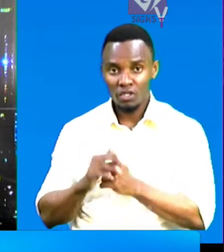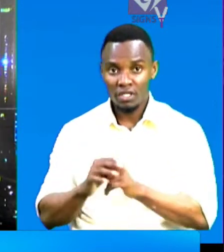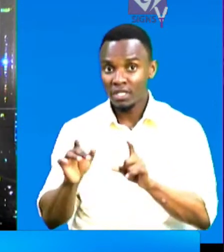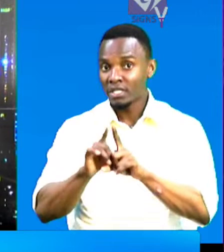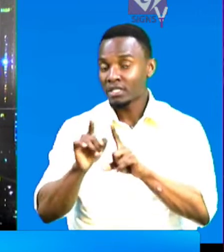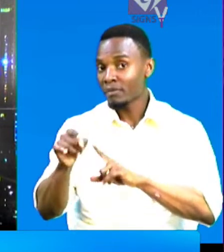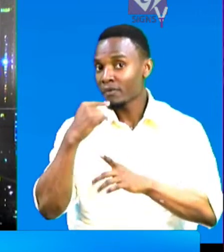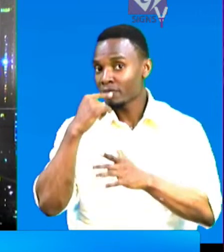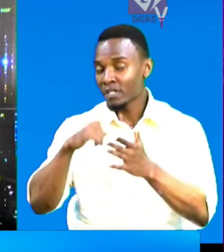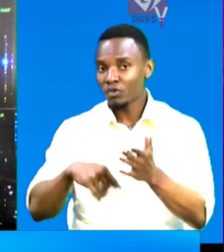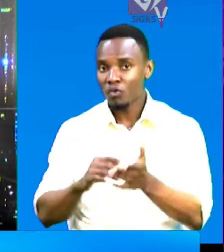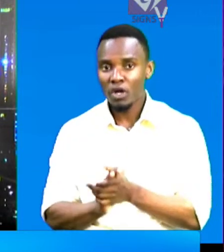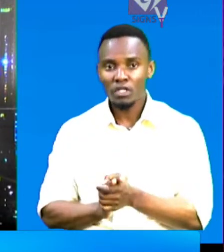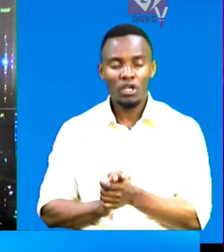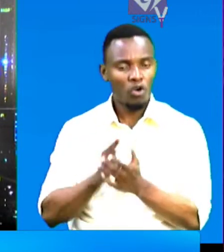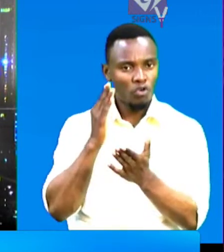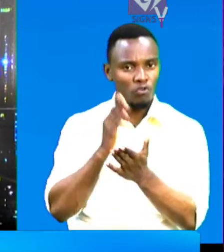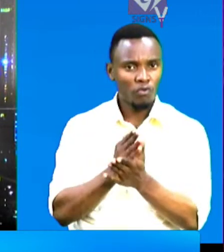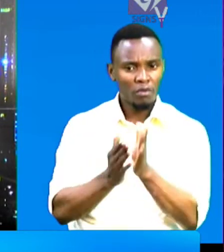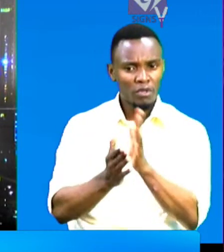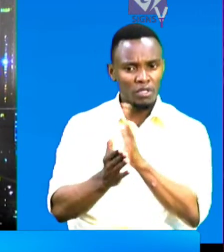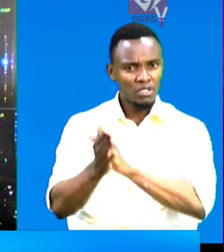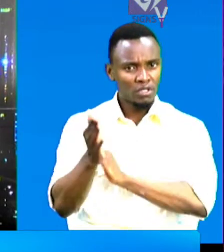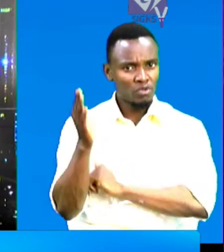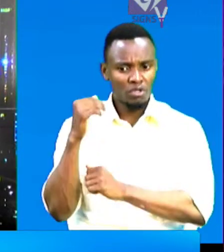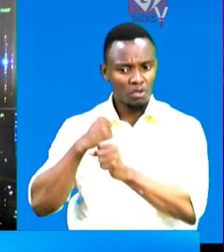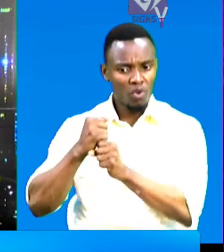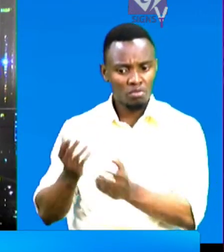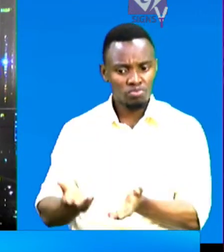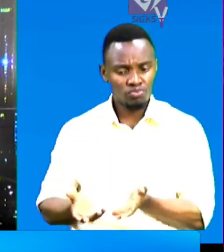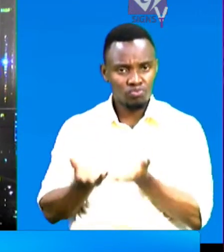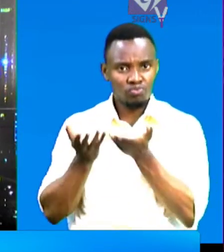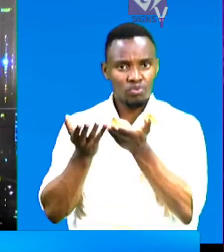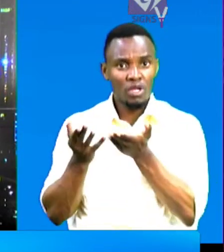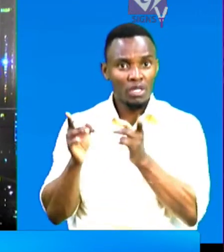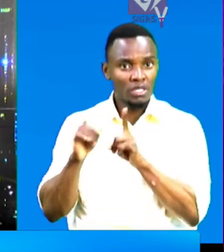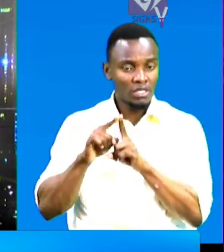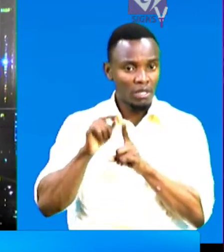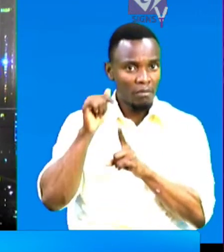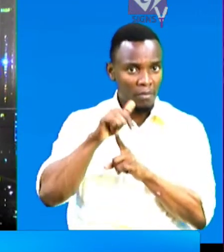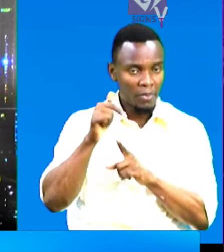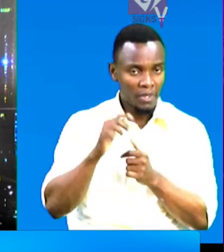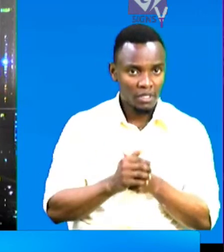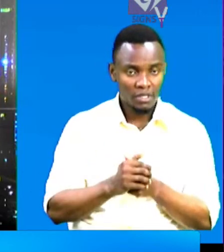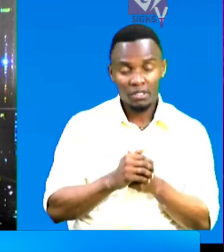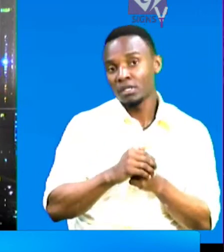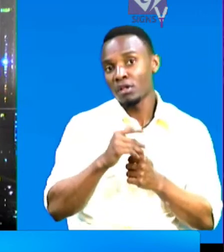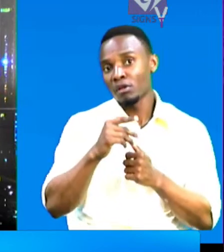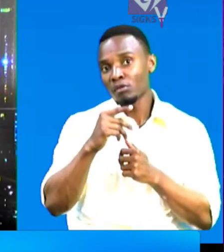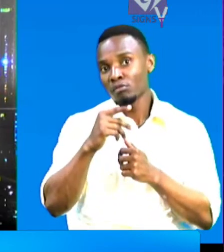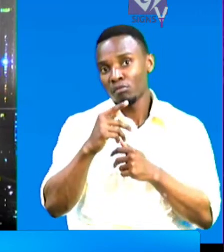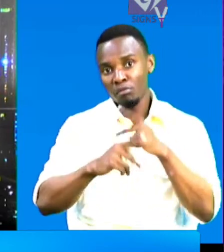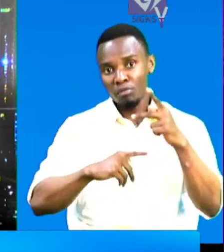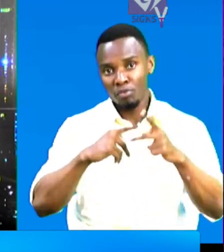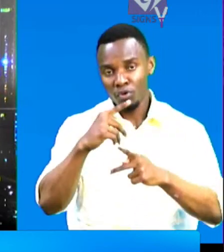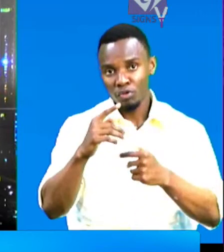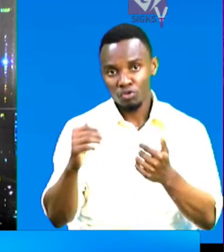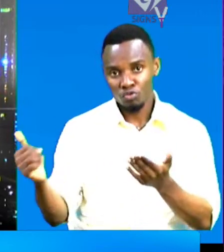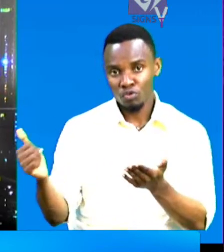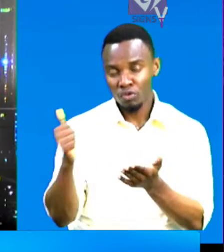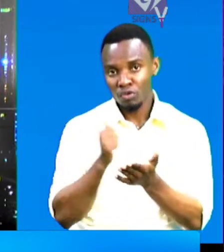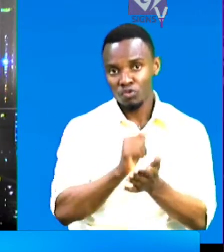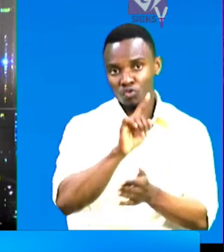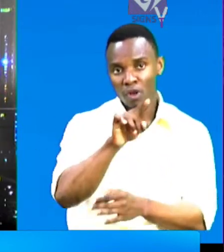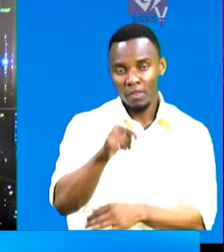affirmed security operations have escalated, including the exercise to recruit the 1,000 troops for the